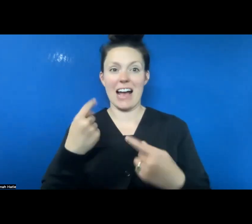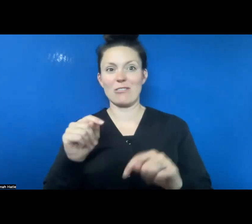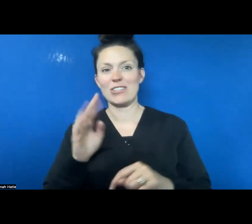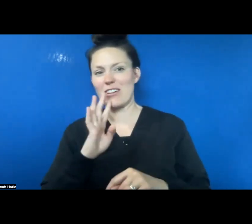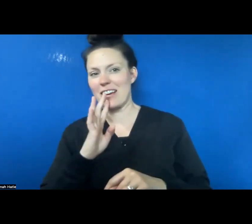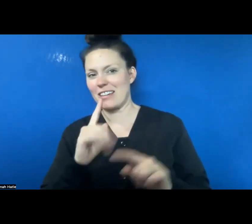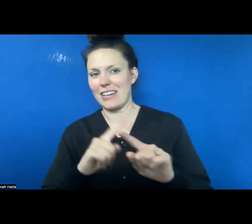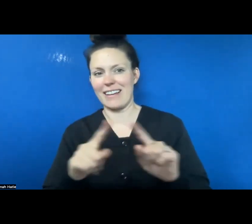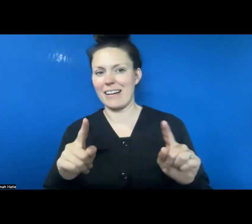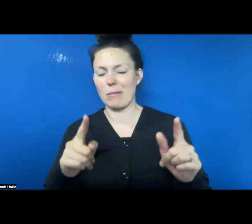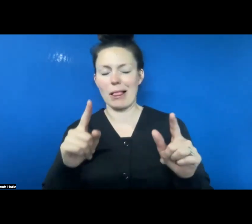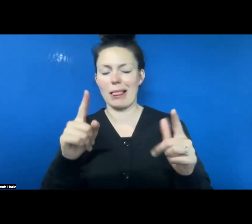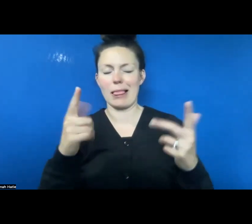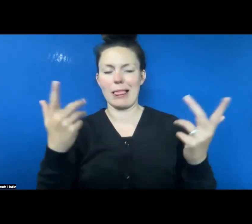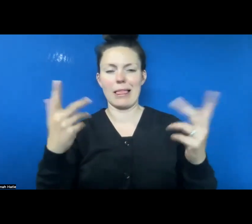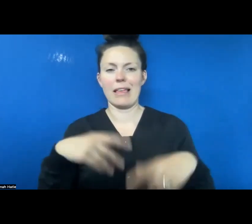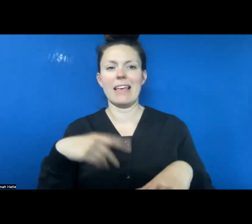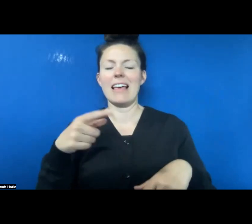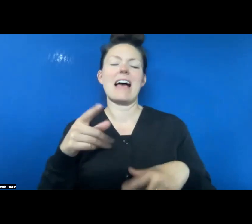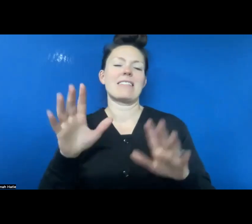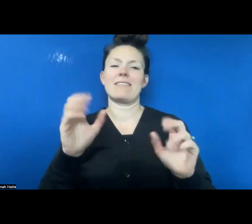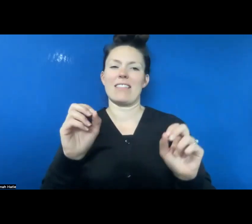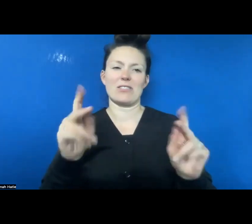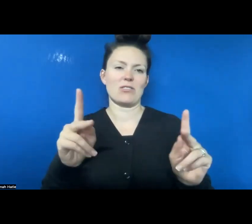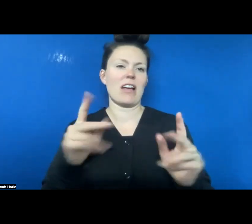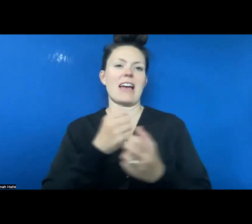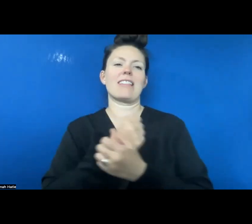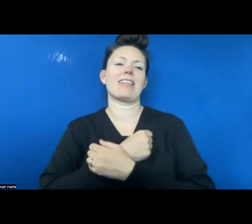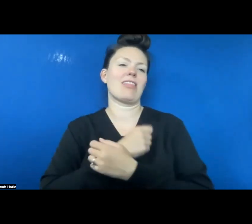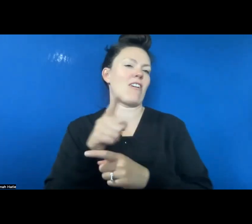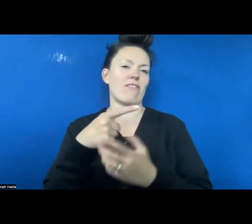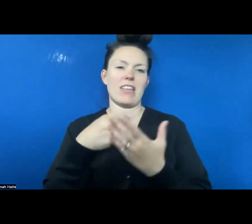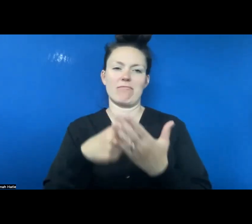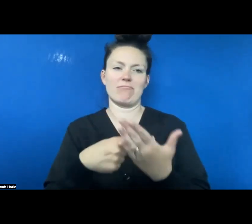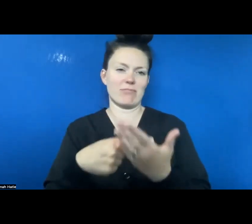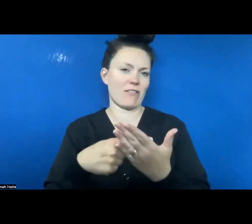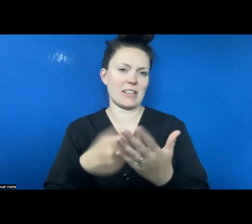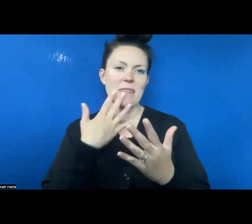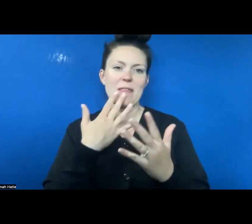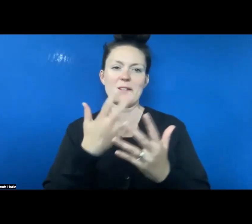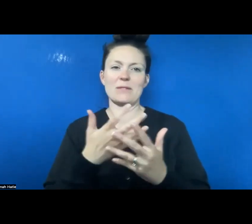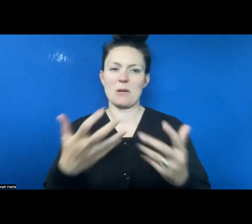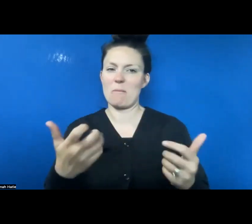That's okay. I love the conversation. Thank you so much.